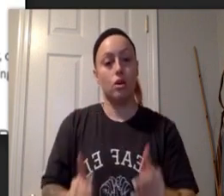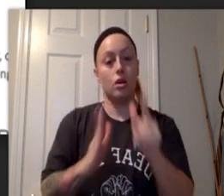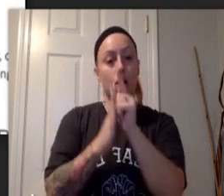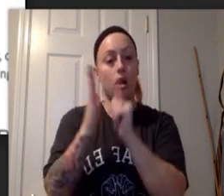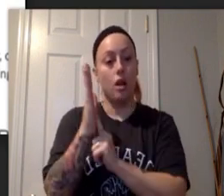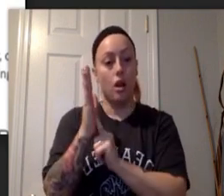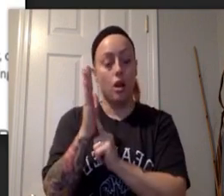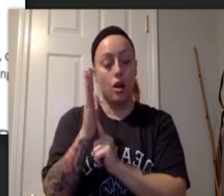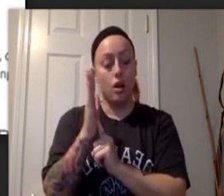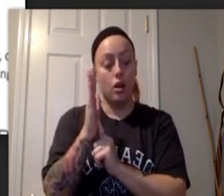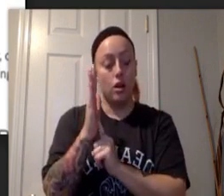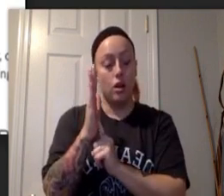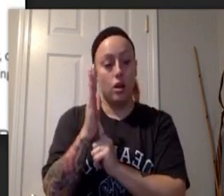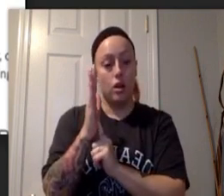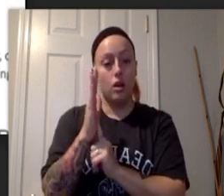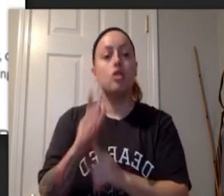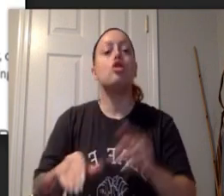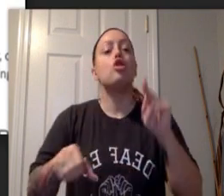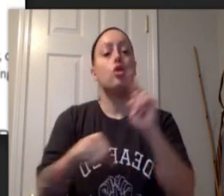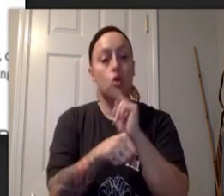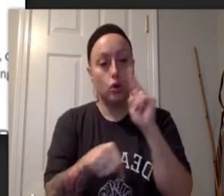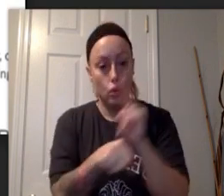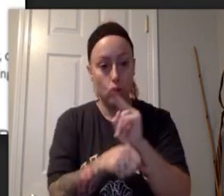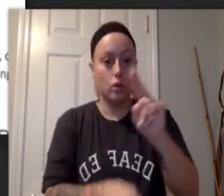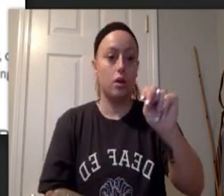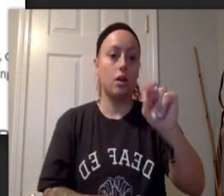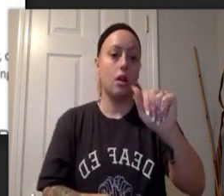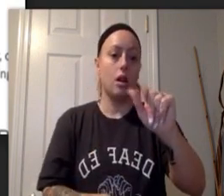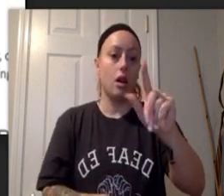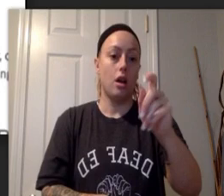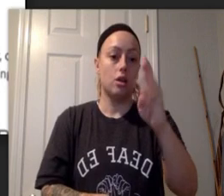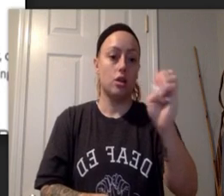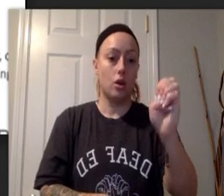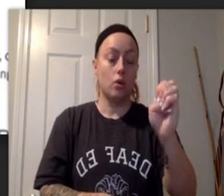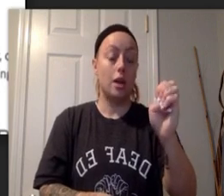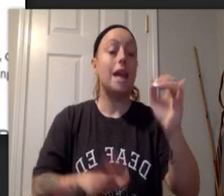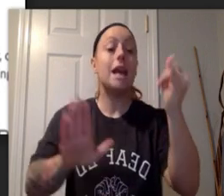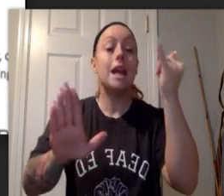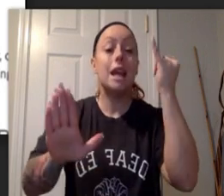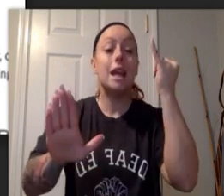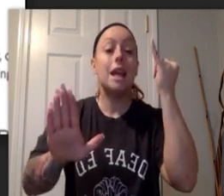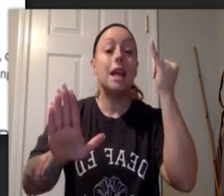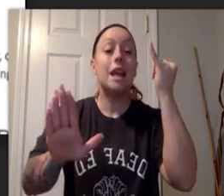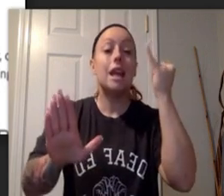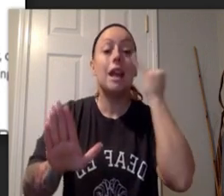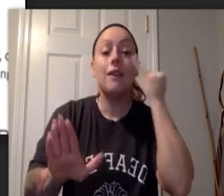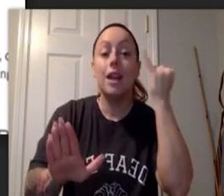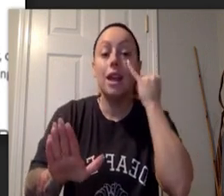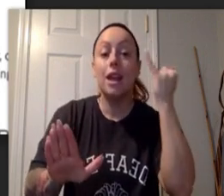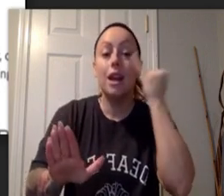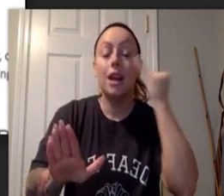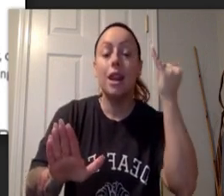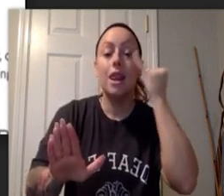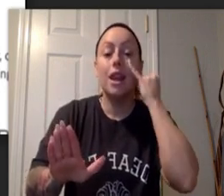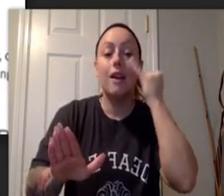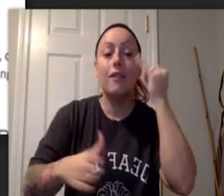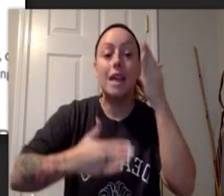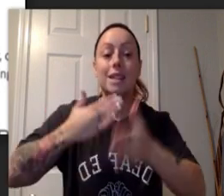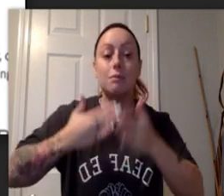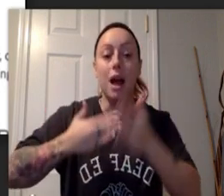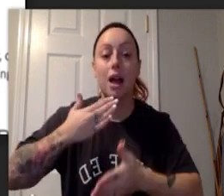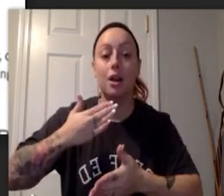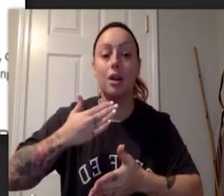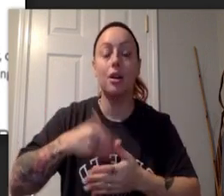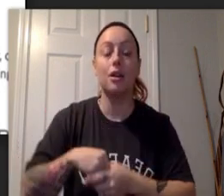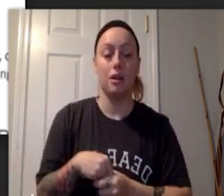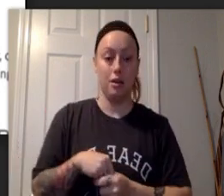from liability to use naloxone in the state of Colorado, even if it's expired. So that is without a doubt, even when cops don't